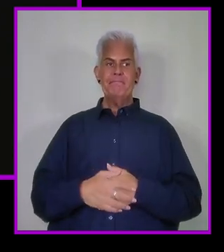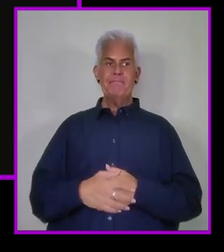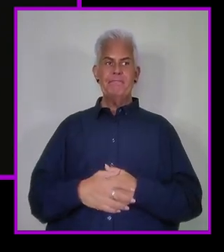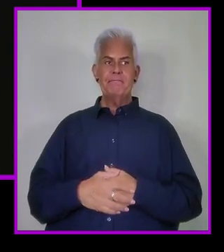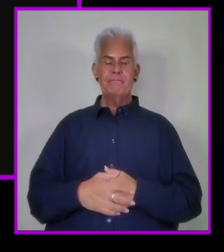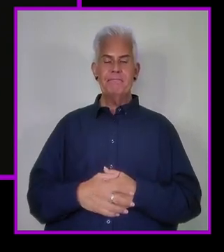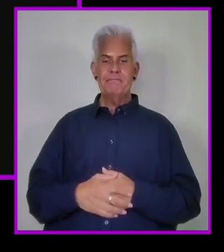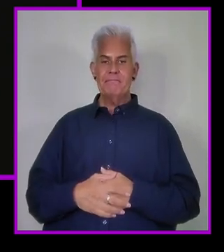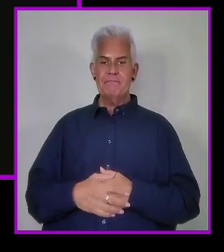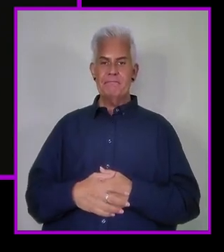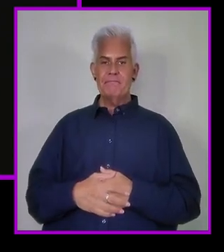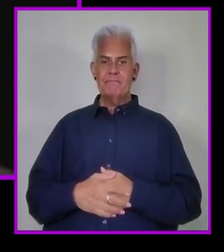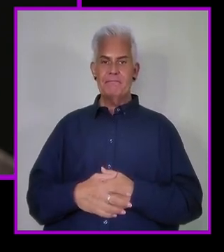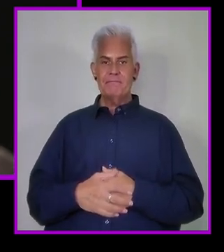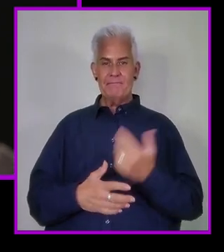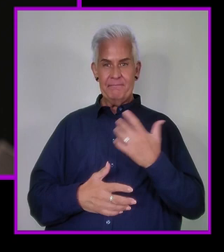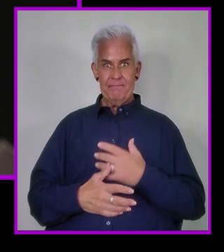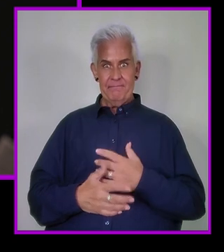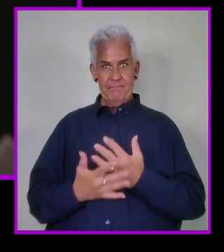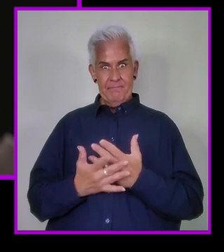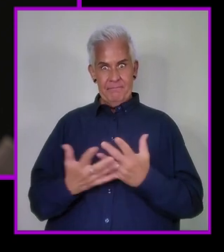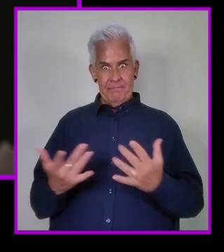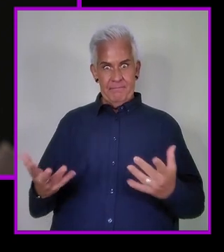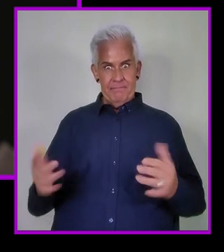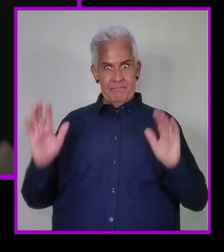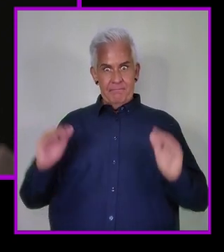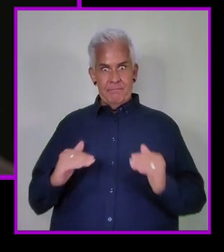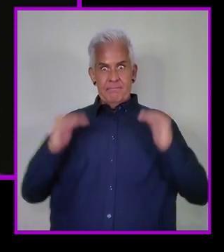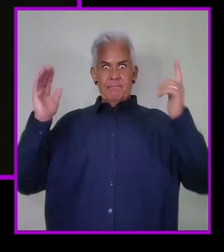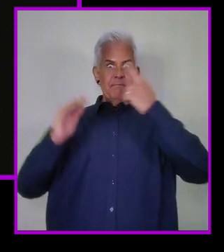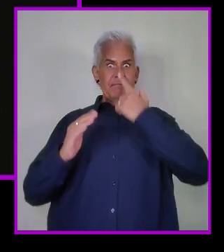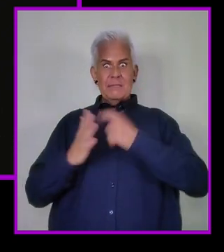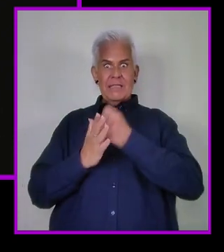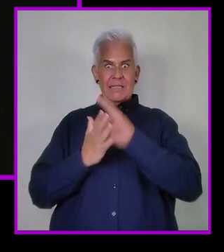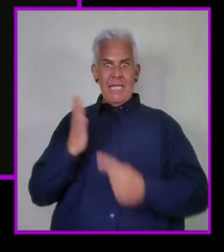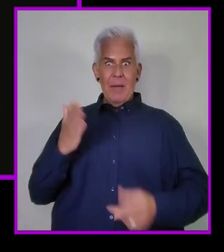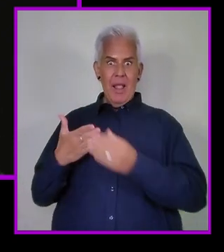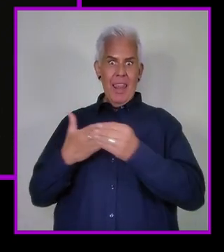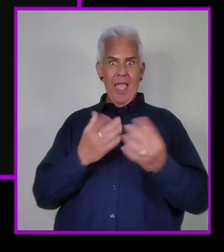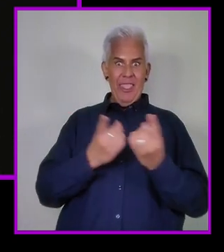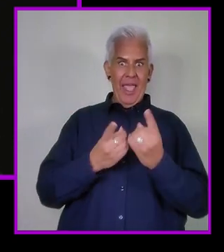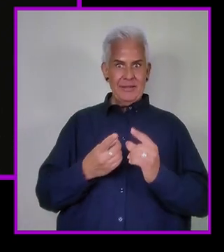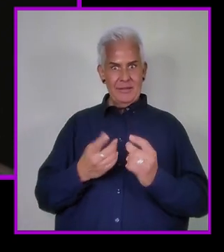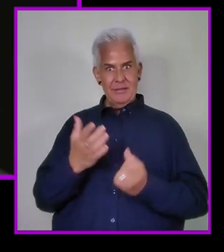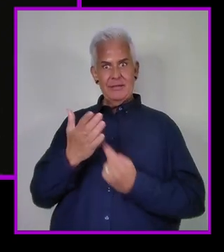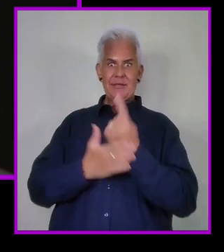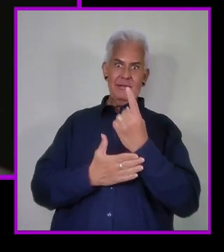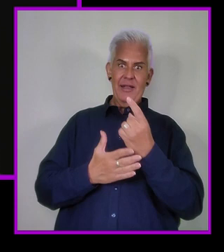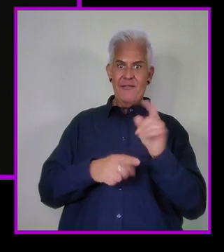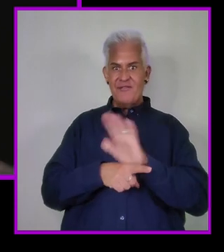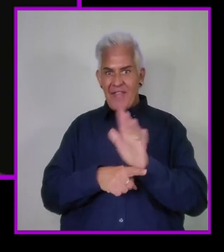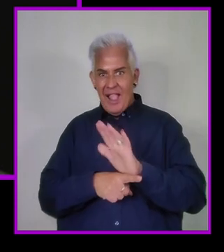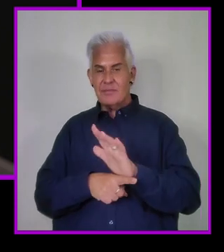I also think we need a load of very high-profile disabled-led things going into production, disabled-led